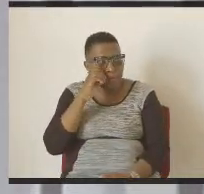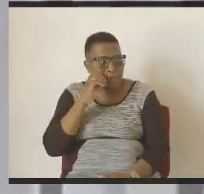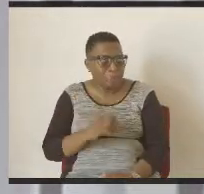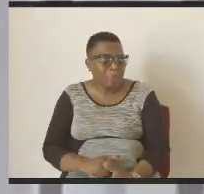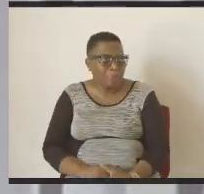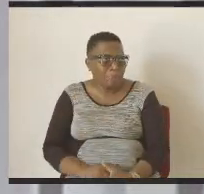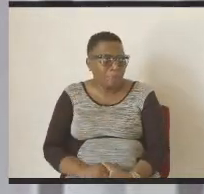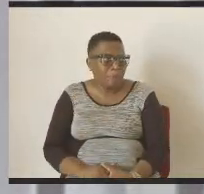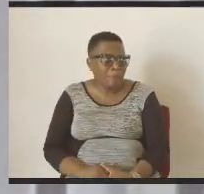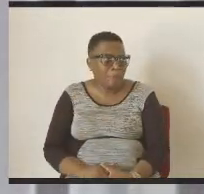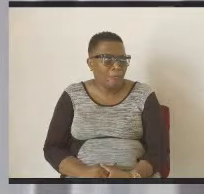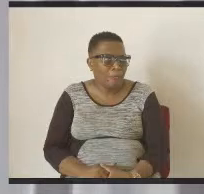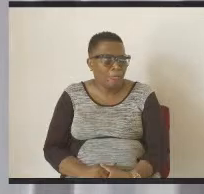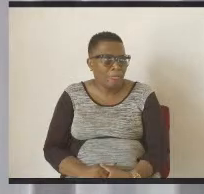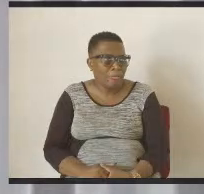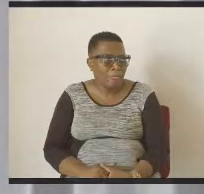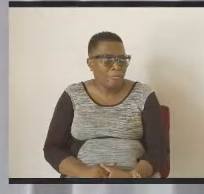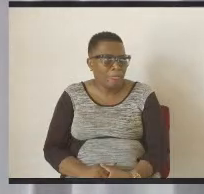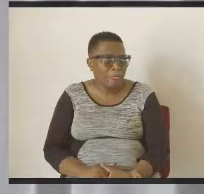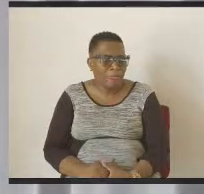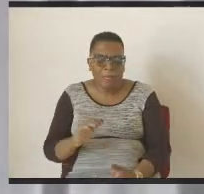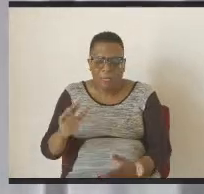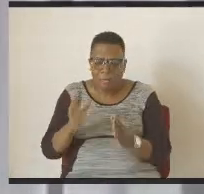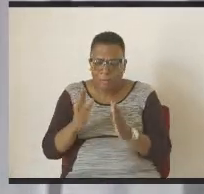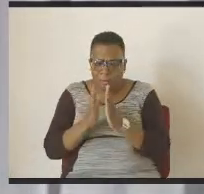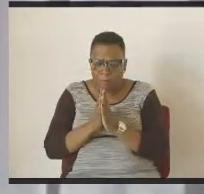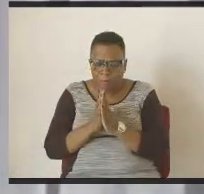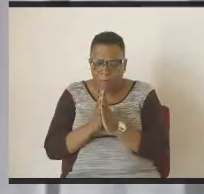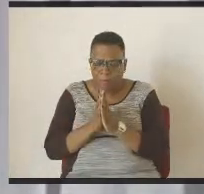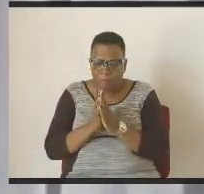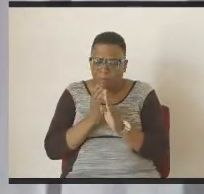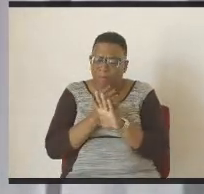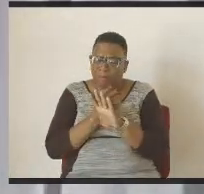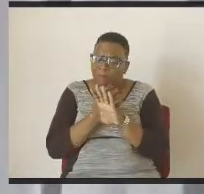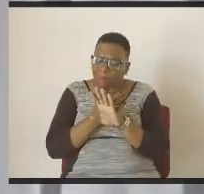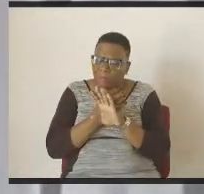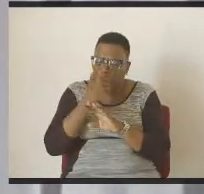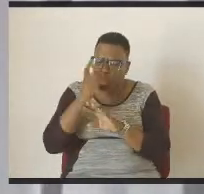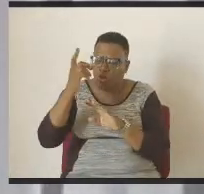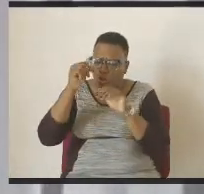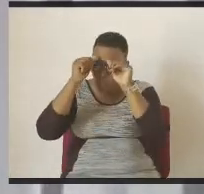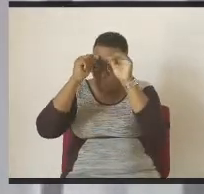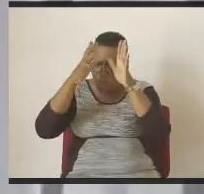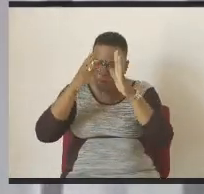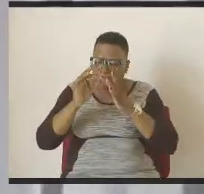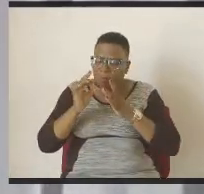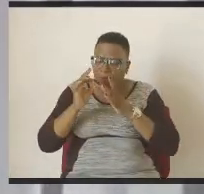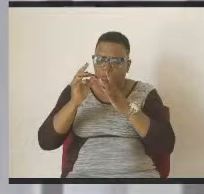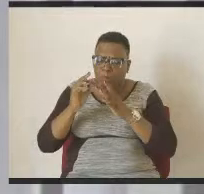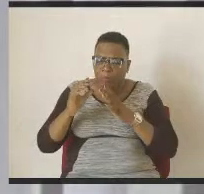Let us pray. We beg your Father in a very special way to